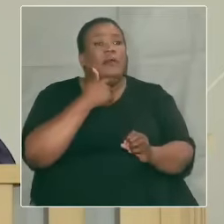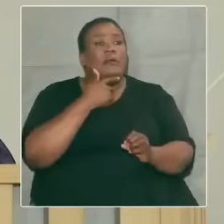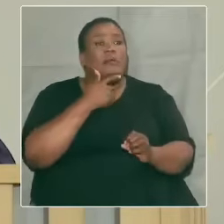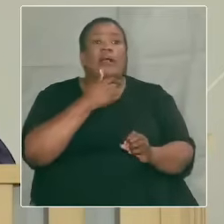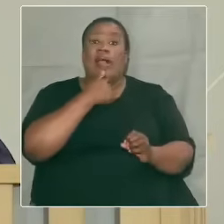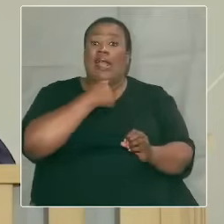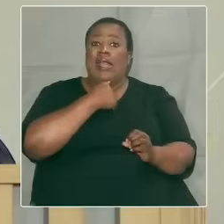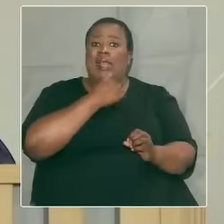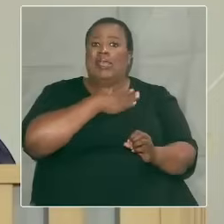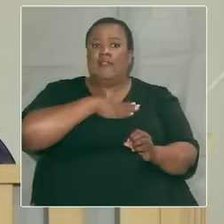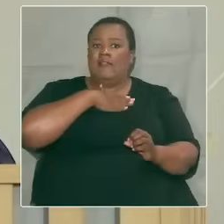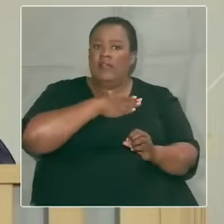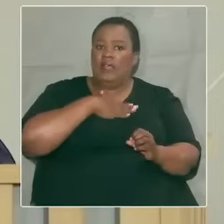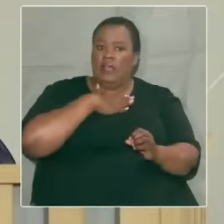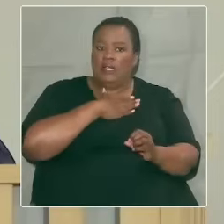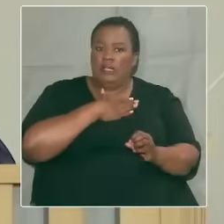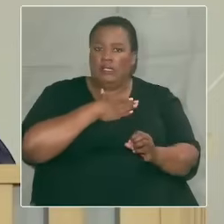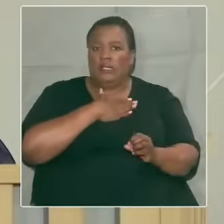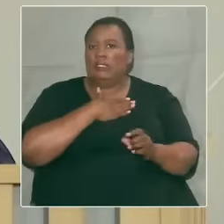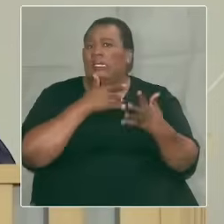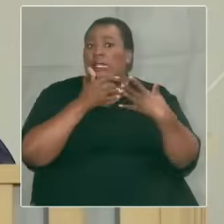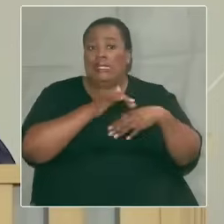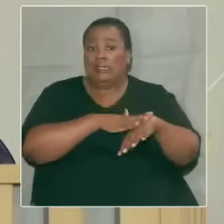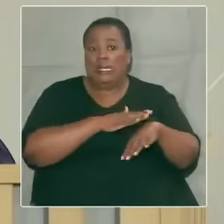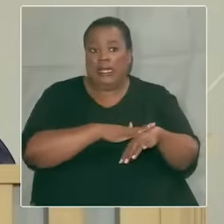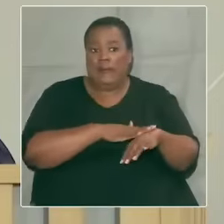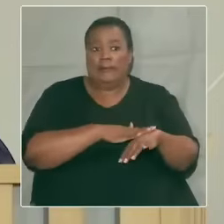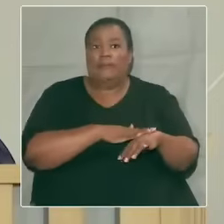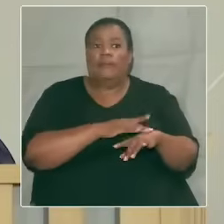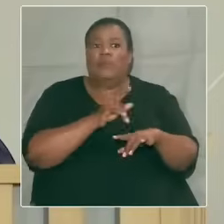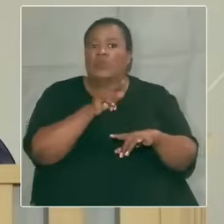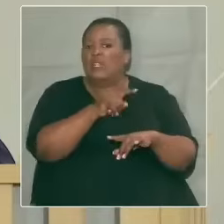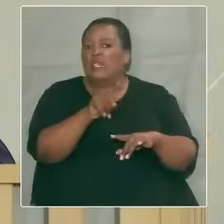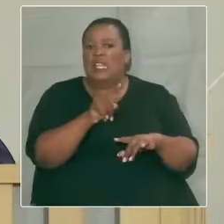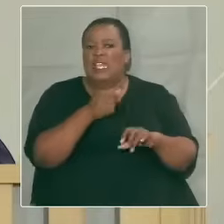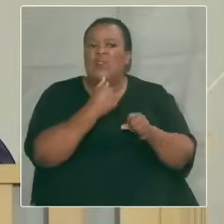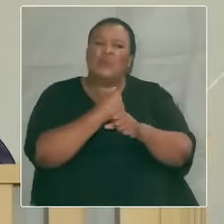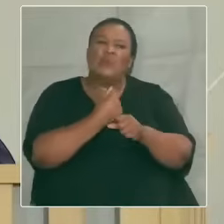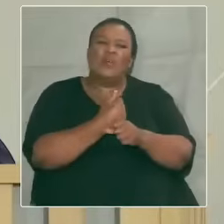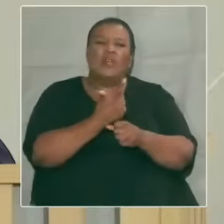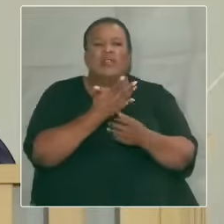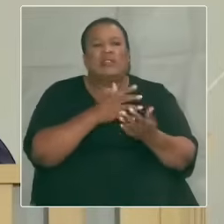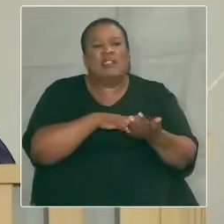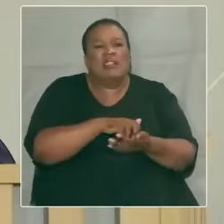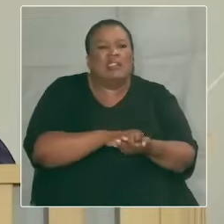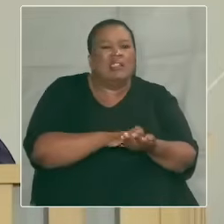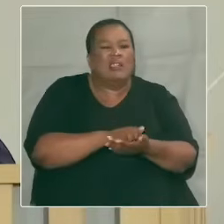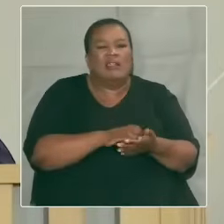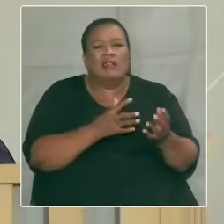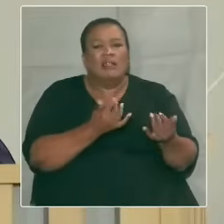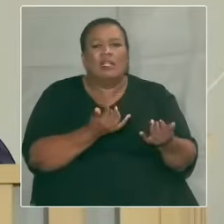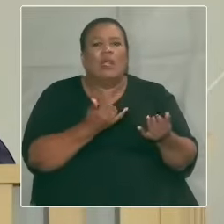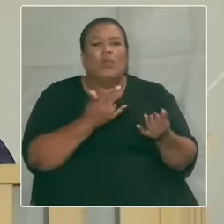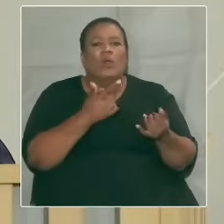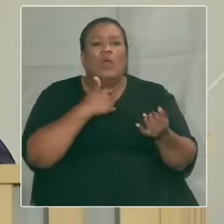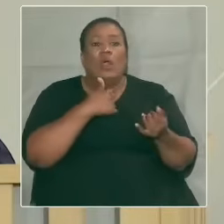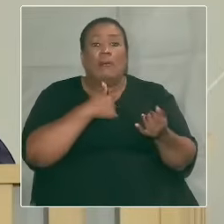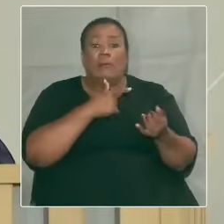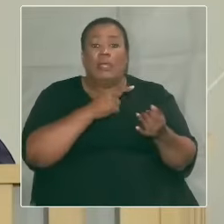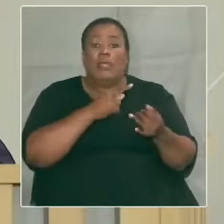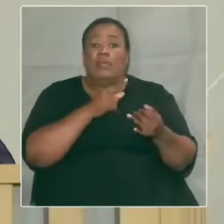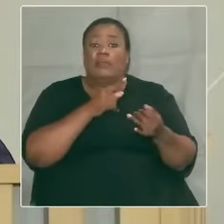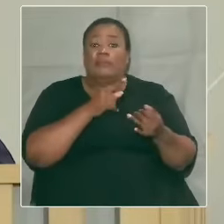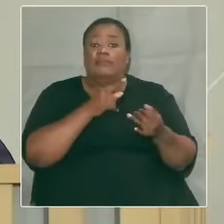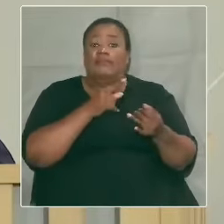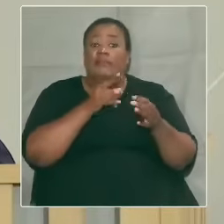have approved its extensions and budgets, which had to be considered twice a year.